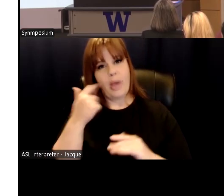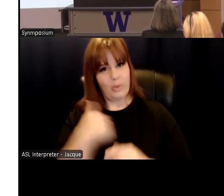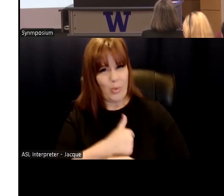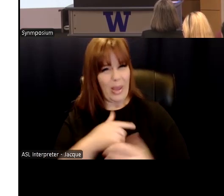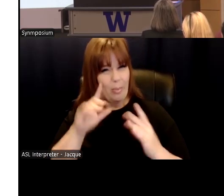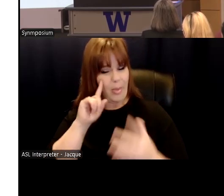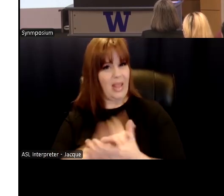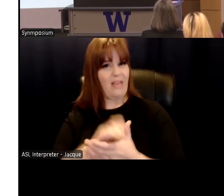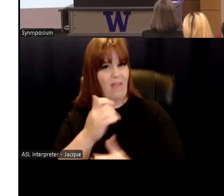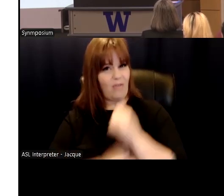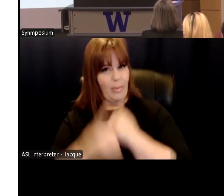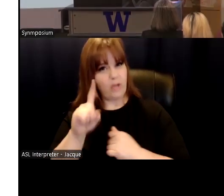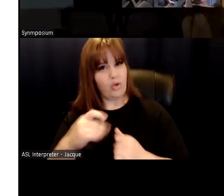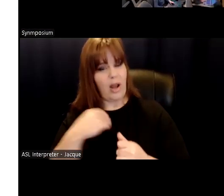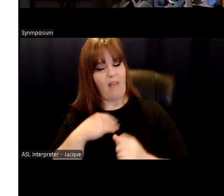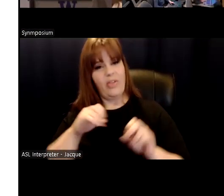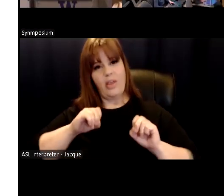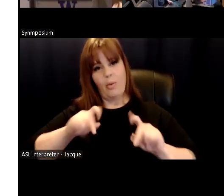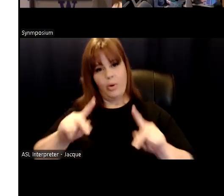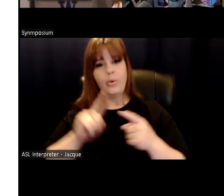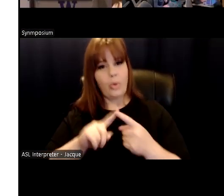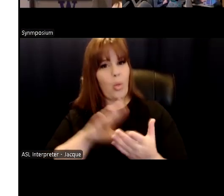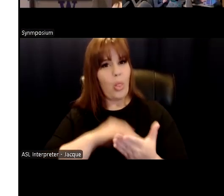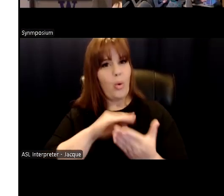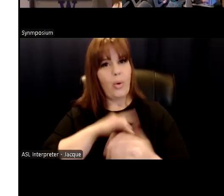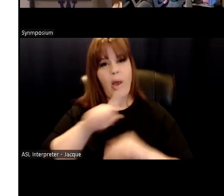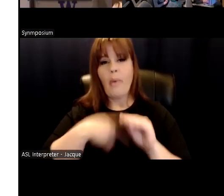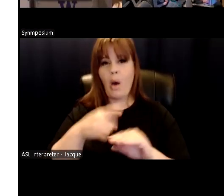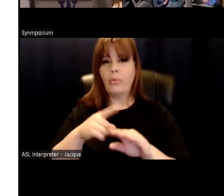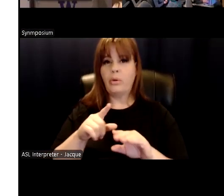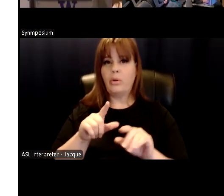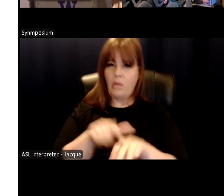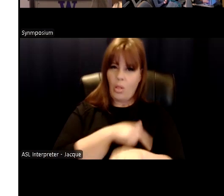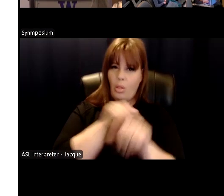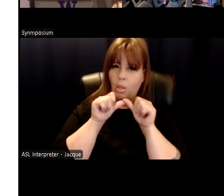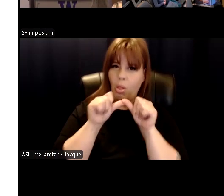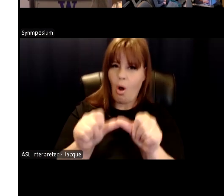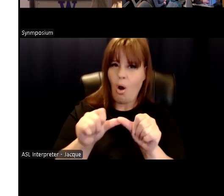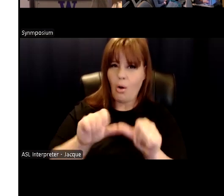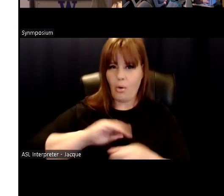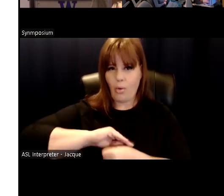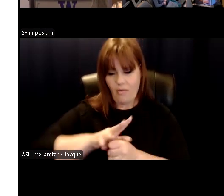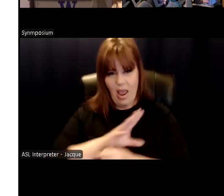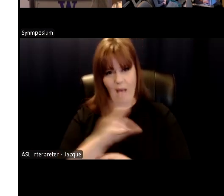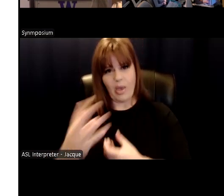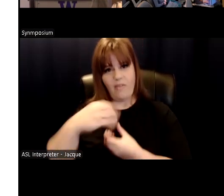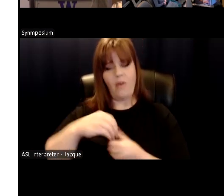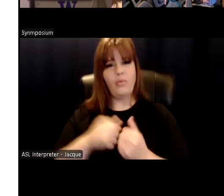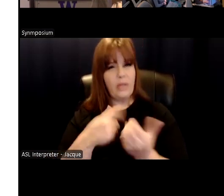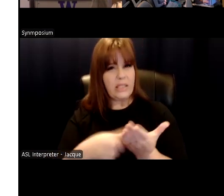everyone should have the opportunity to learn about long COVID and participate in the discussions we will have